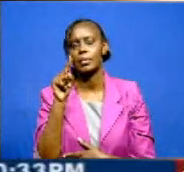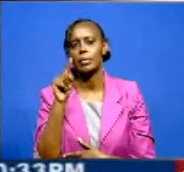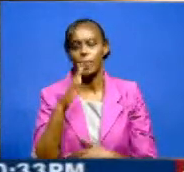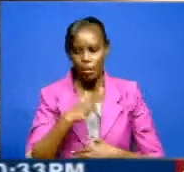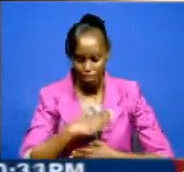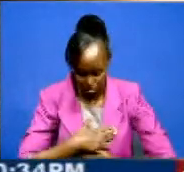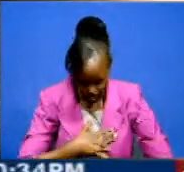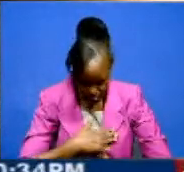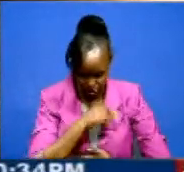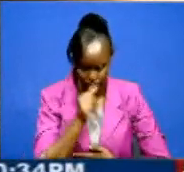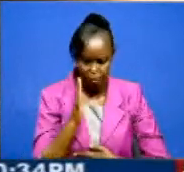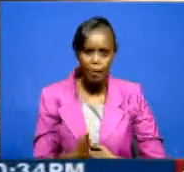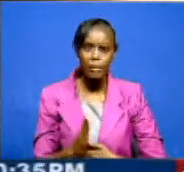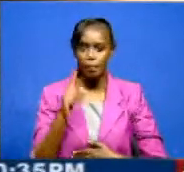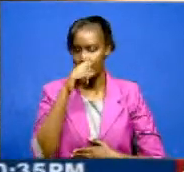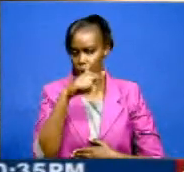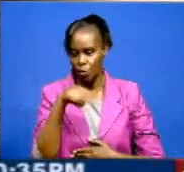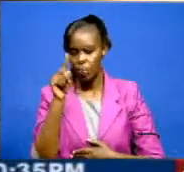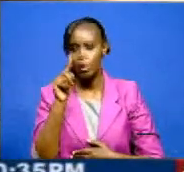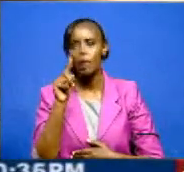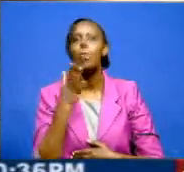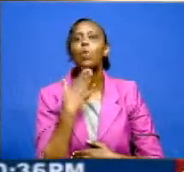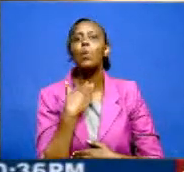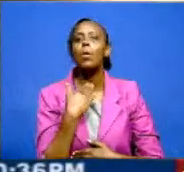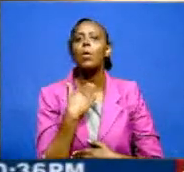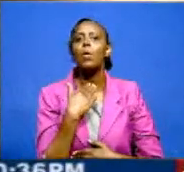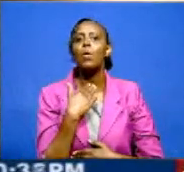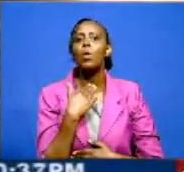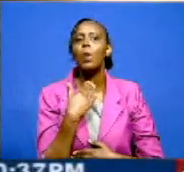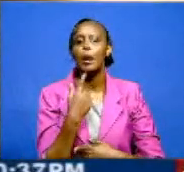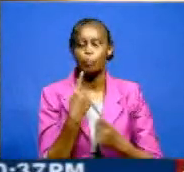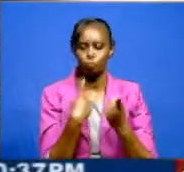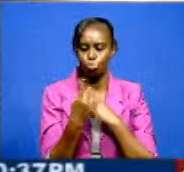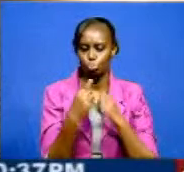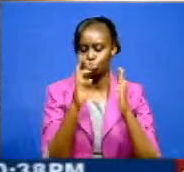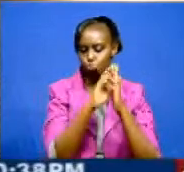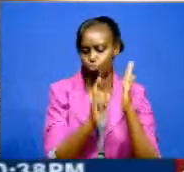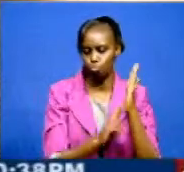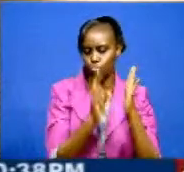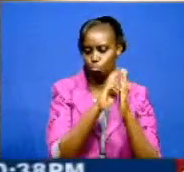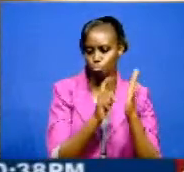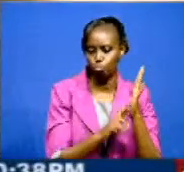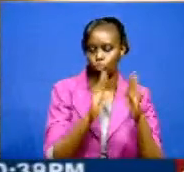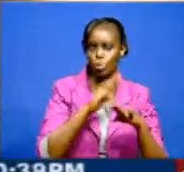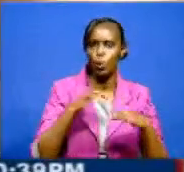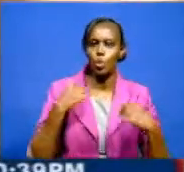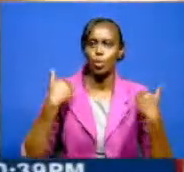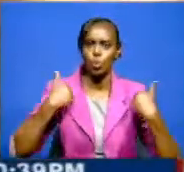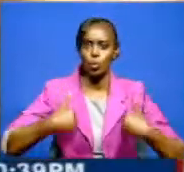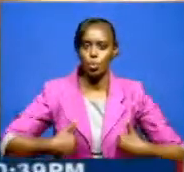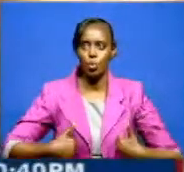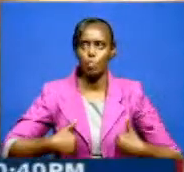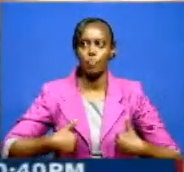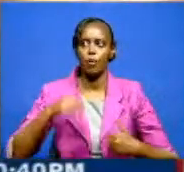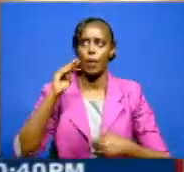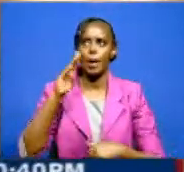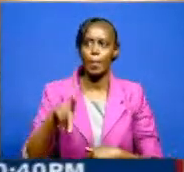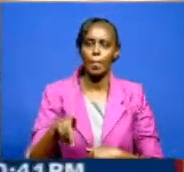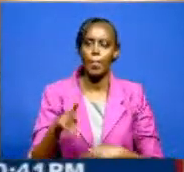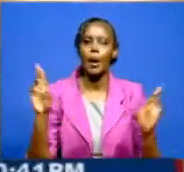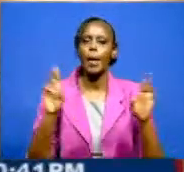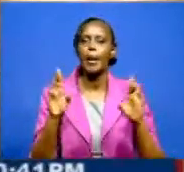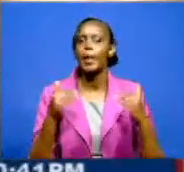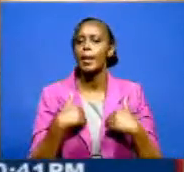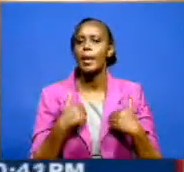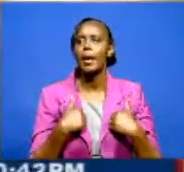Honorable Senator in order to want to write other standing orders on uniform of members of parliament? And already we have